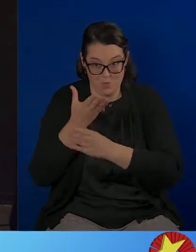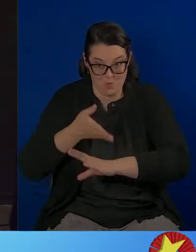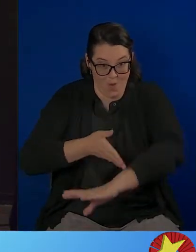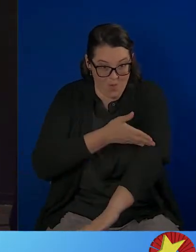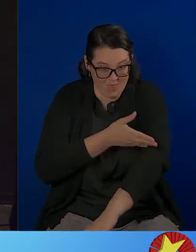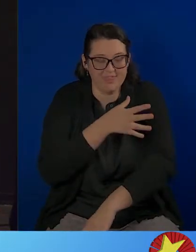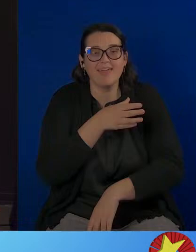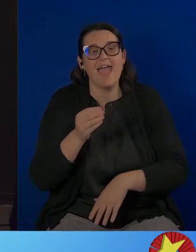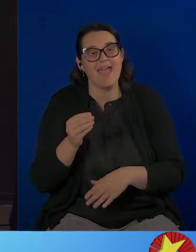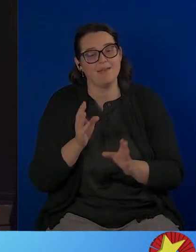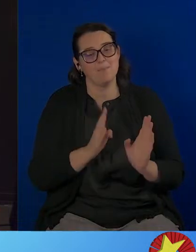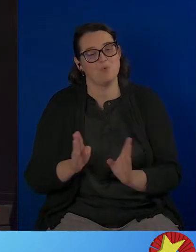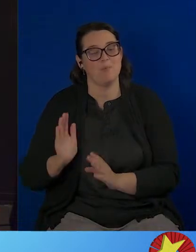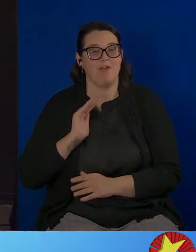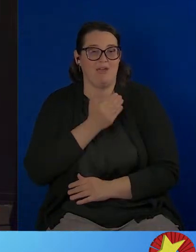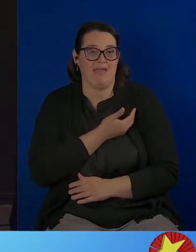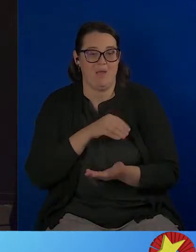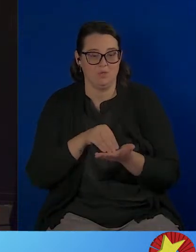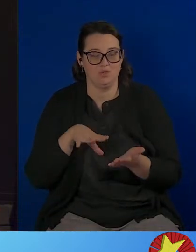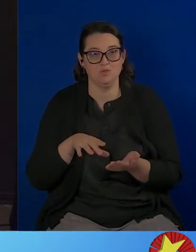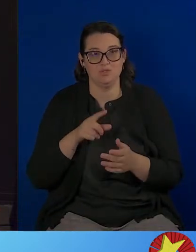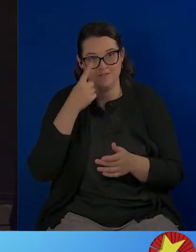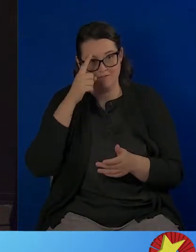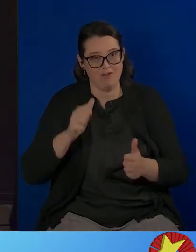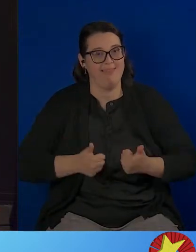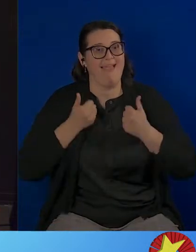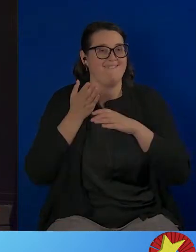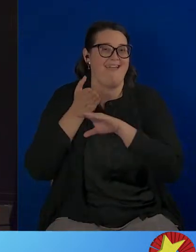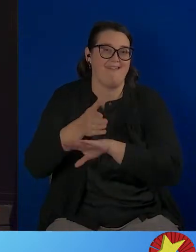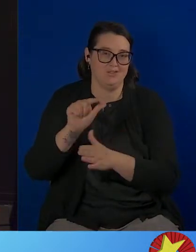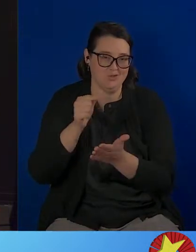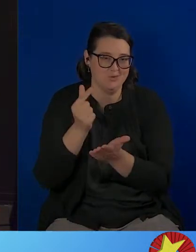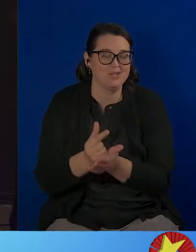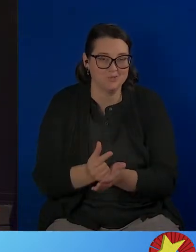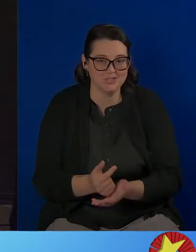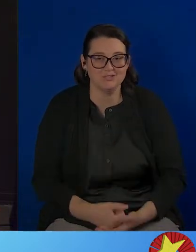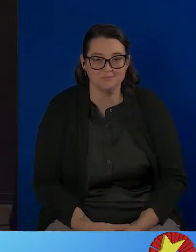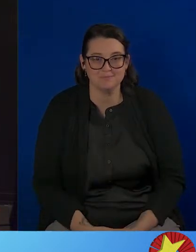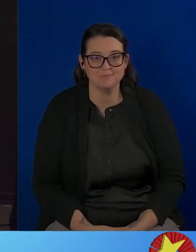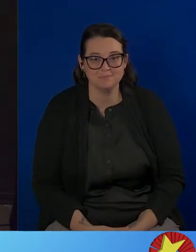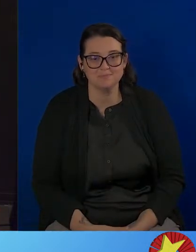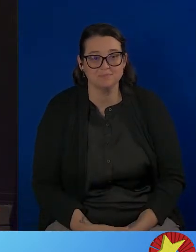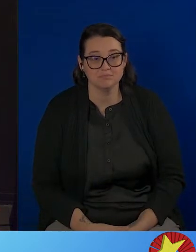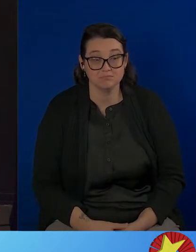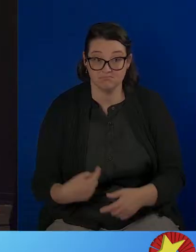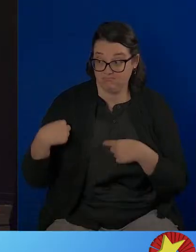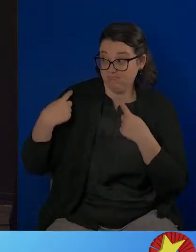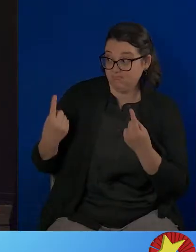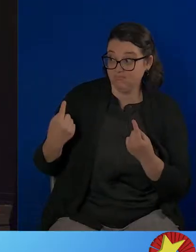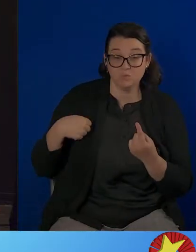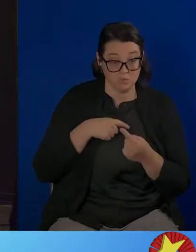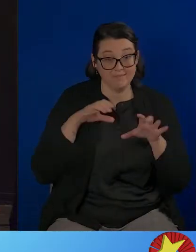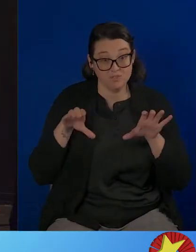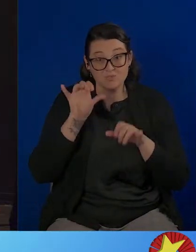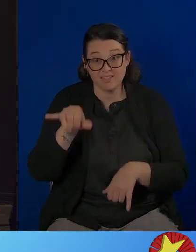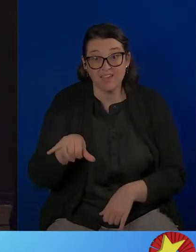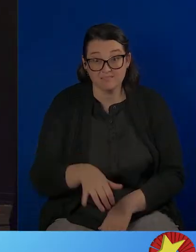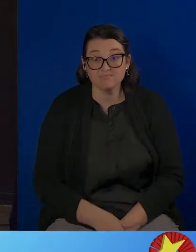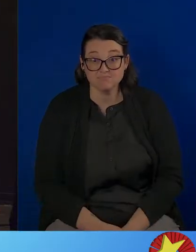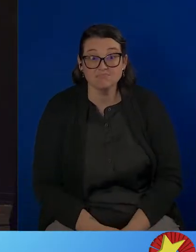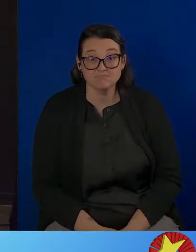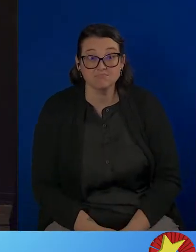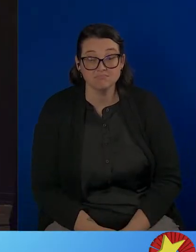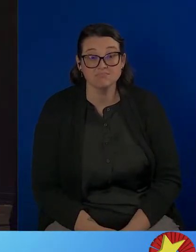toward preparing our students for life after high school. And we have been doing so.